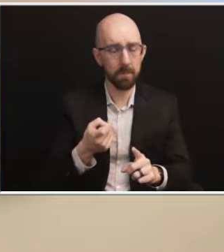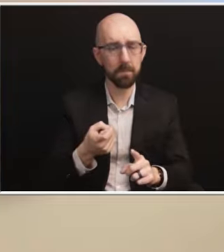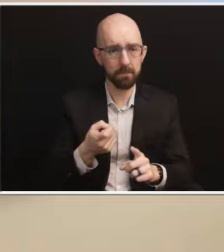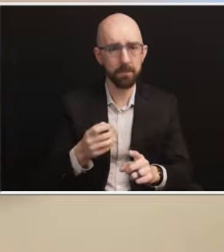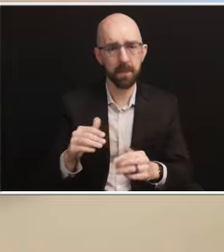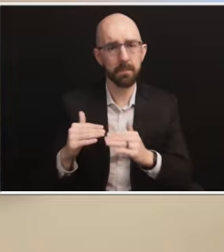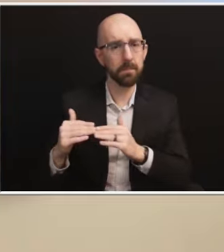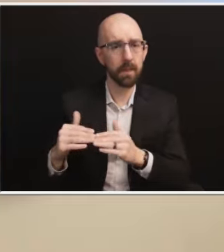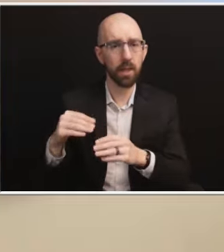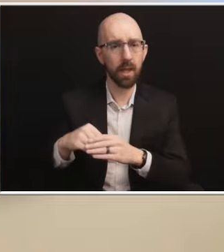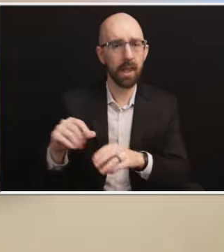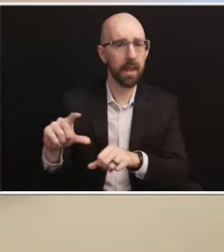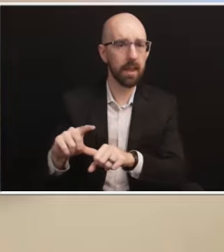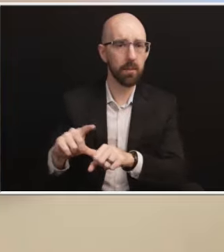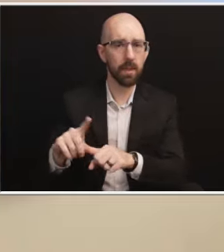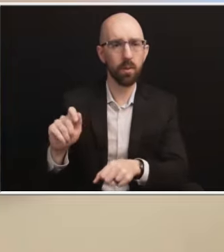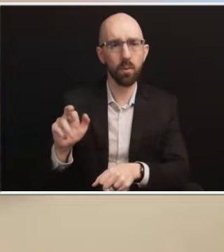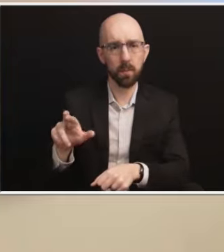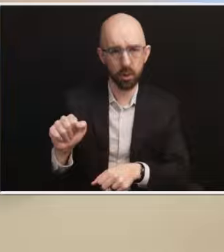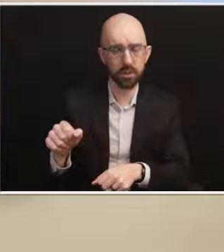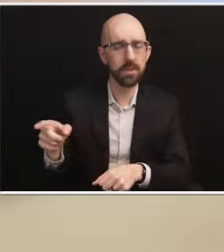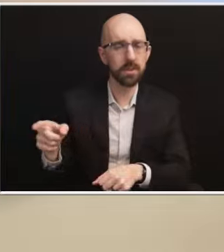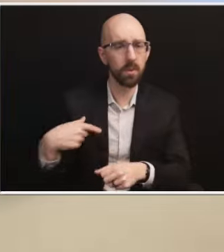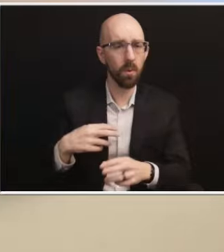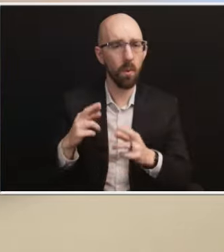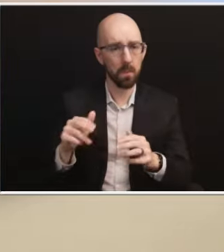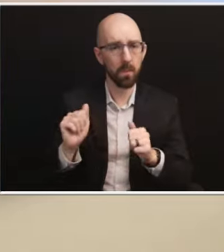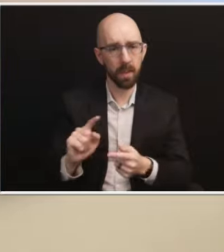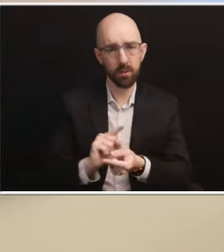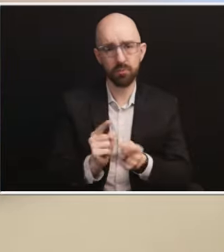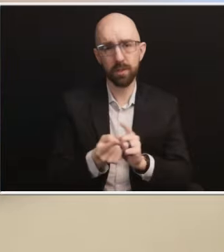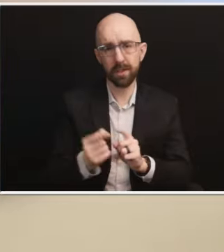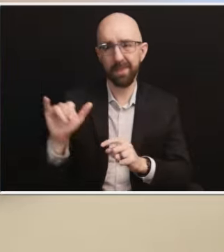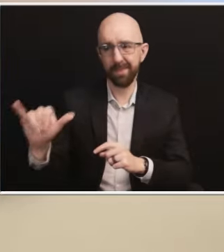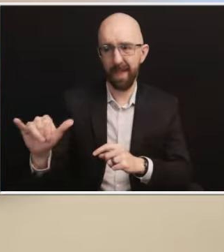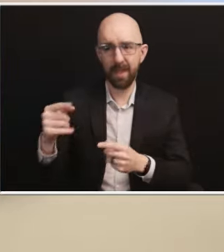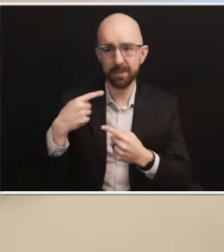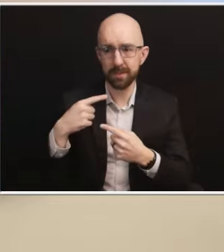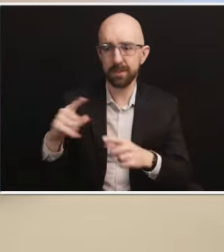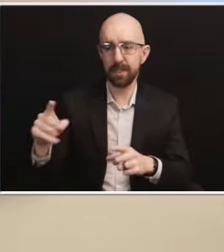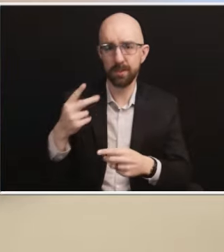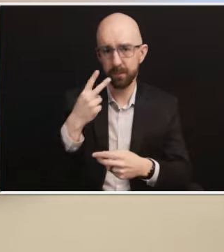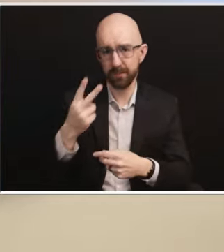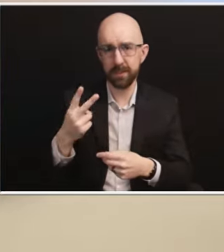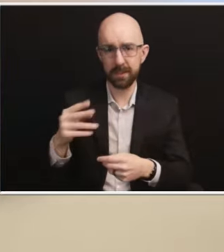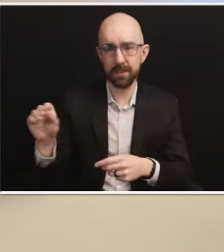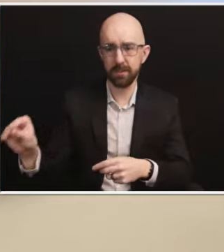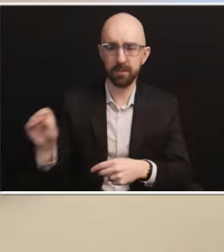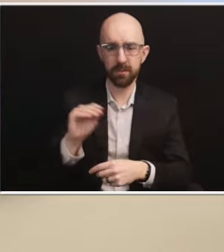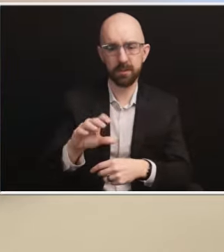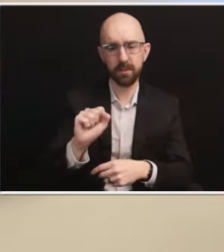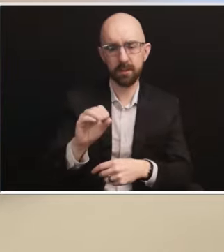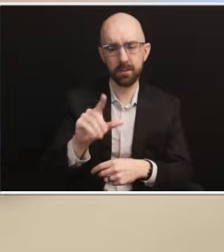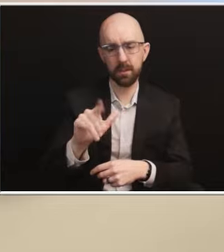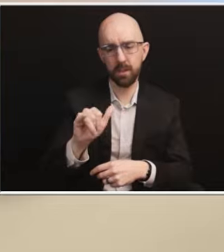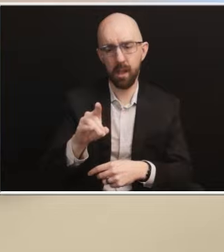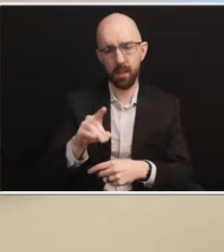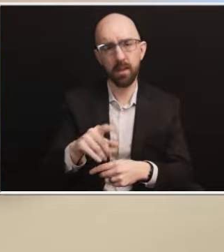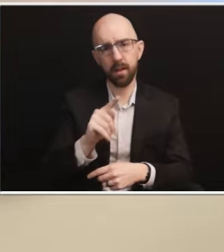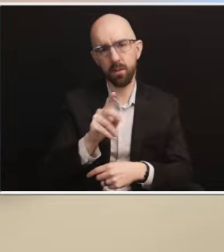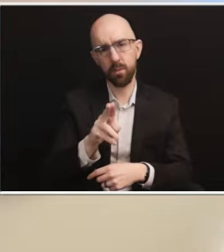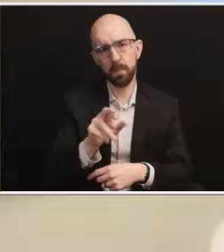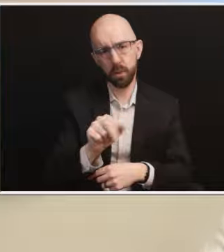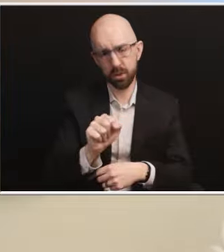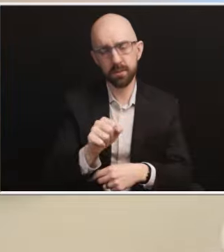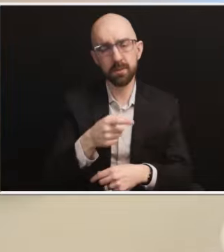colleagues in liquid tumors, and we're hoping that we could translate that success in solid tumors going forward. And I think it's